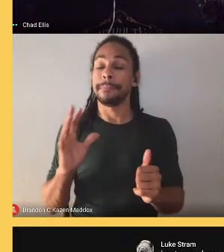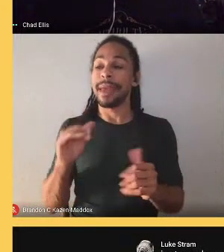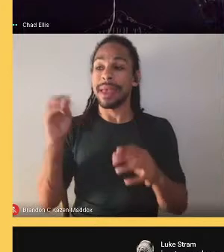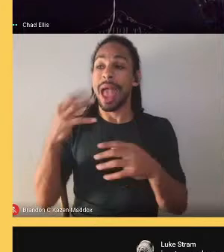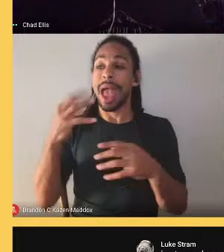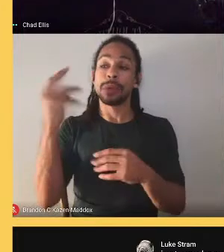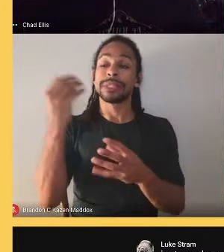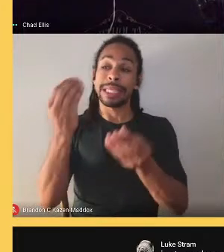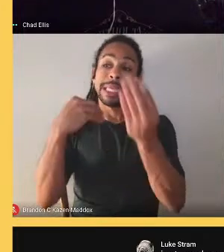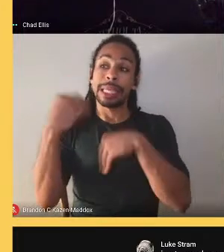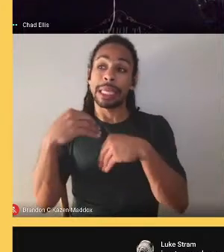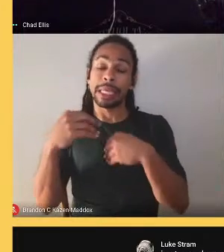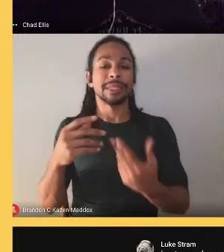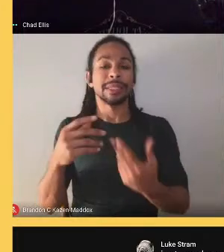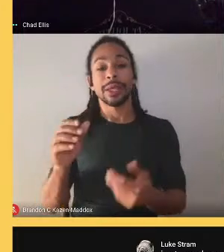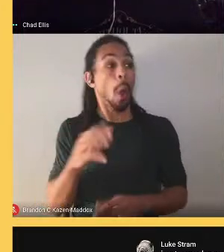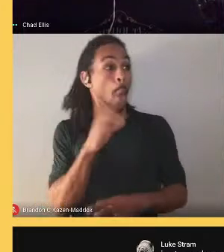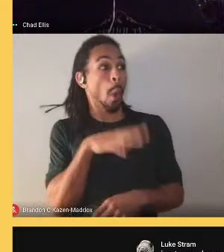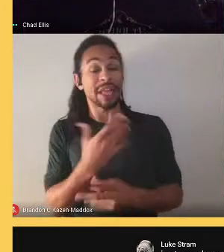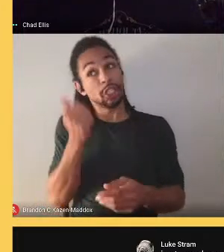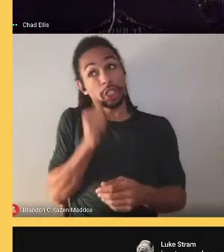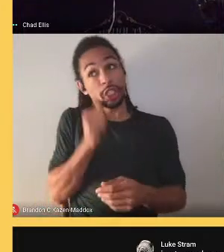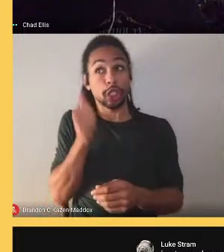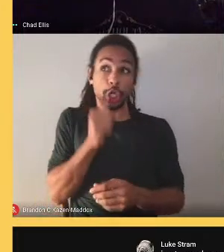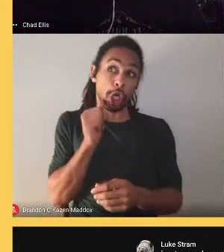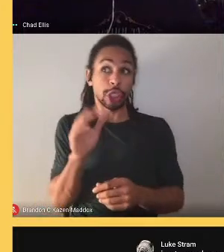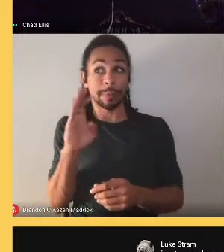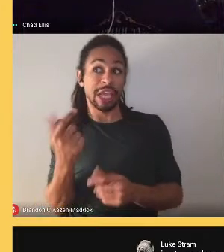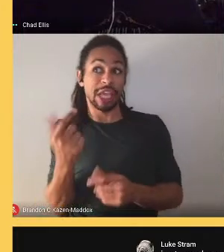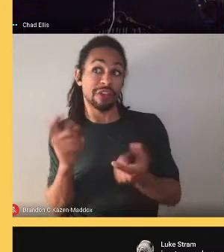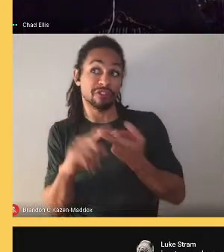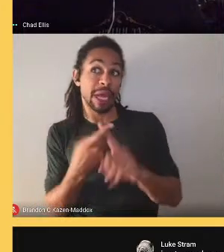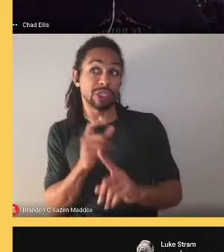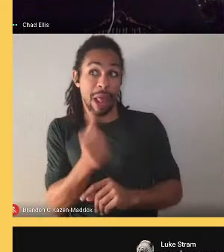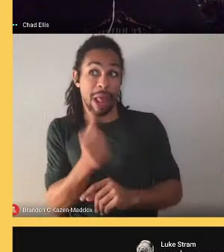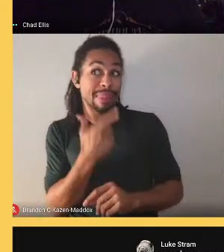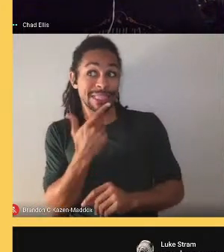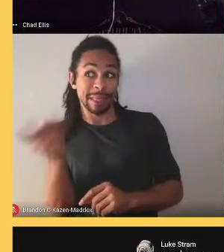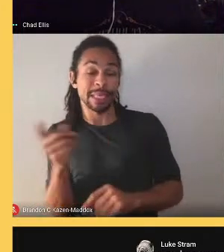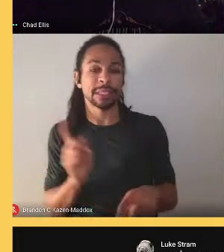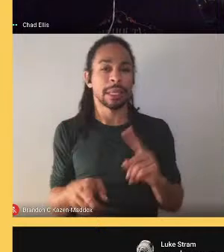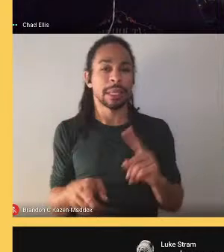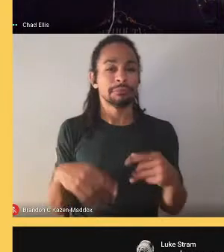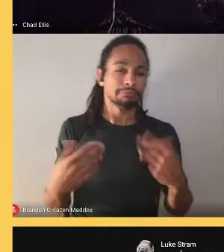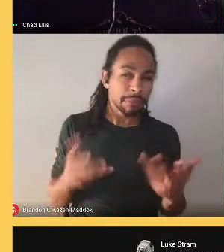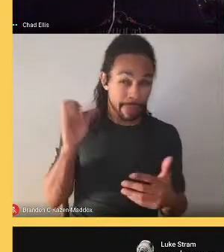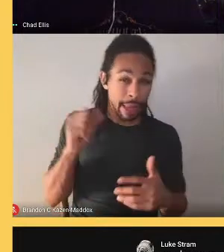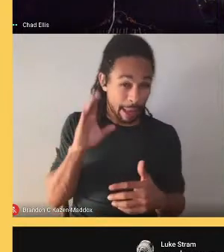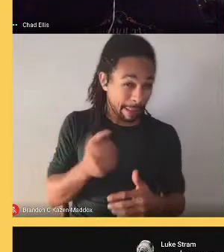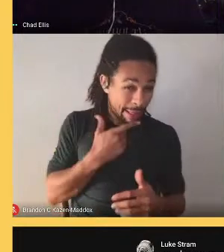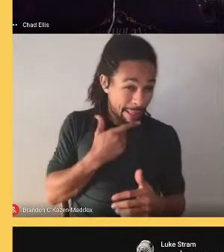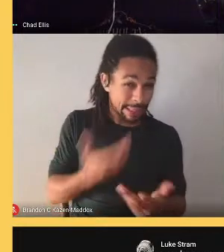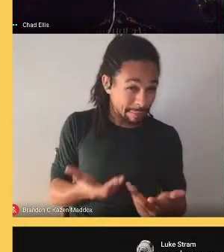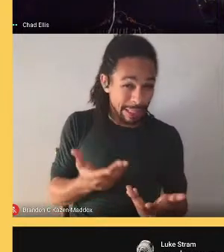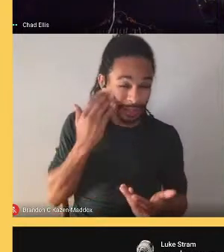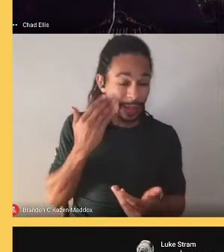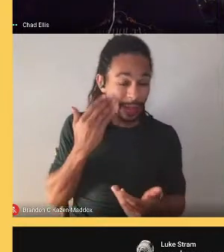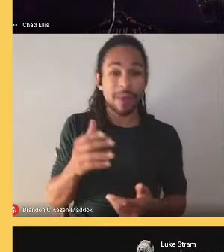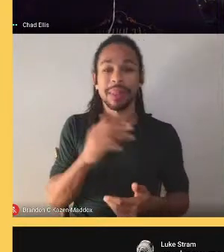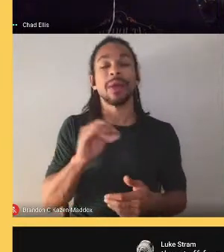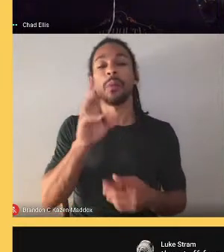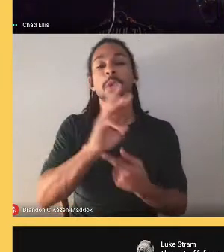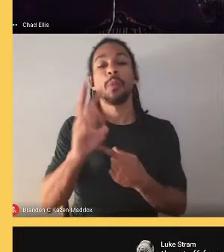lesbians, you know, that, like, there's so much of that. Like, if you look back to like old pictures of World War II and like nurses together, and it's